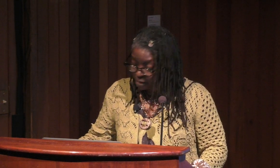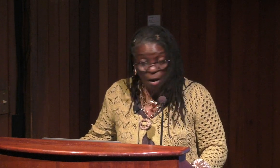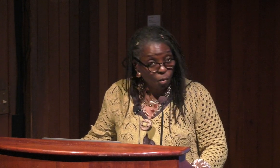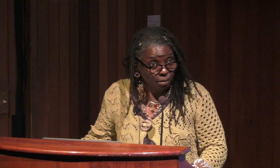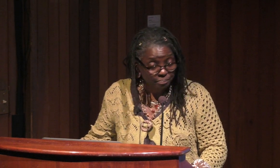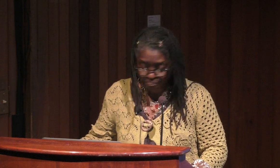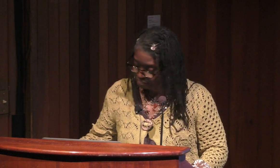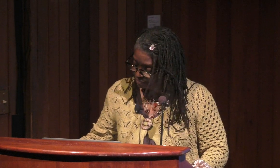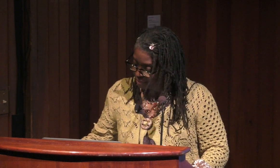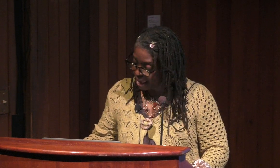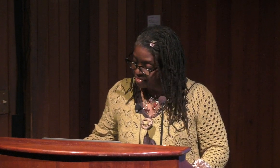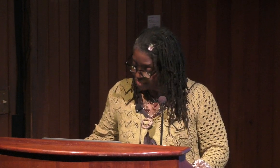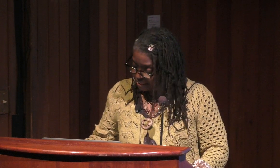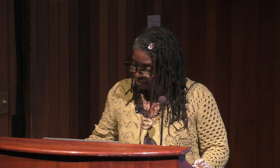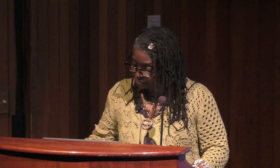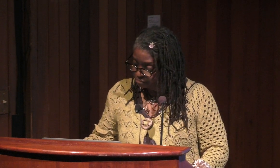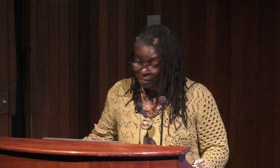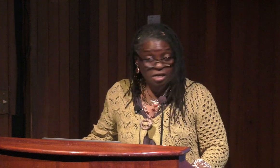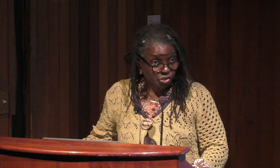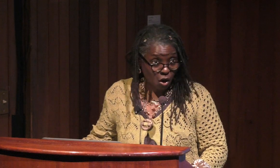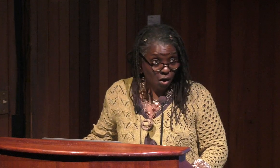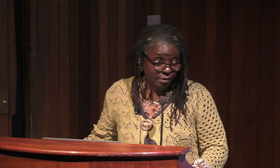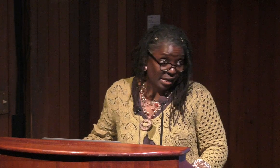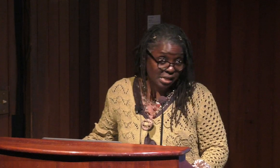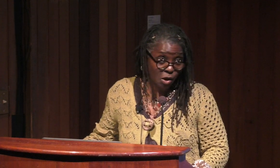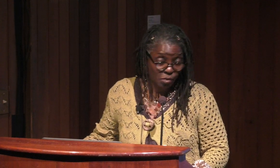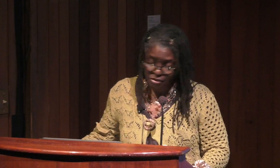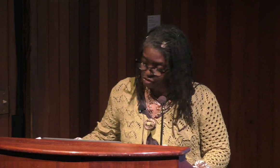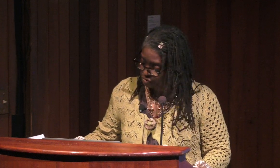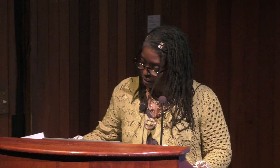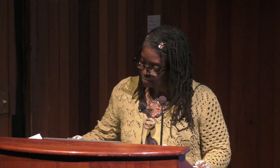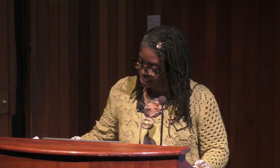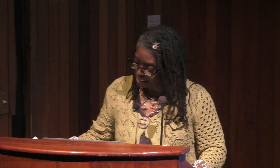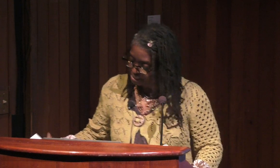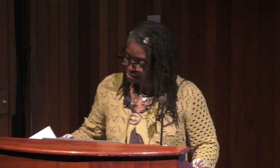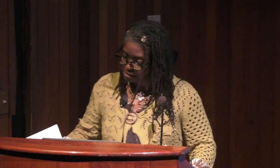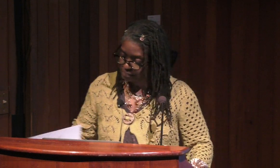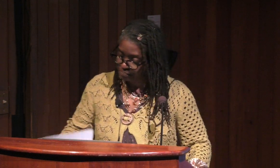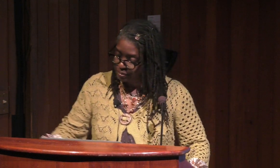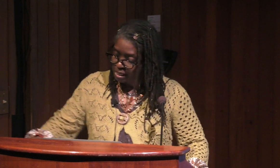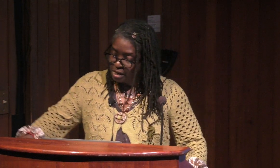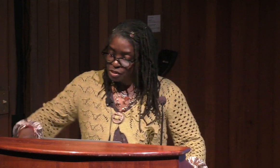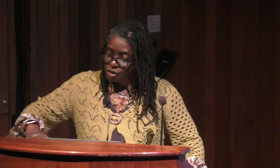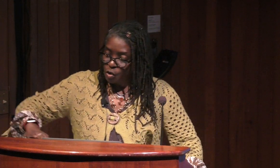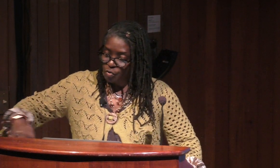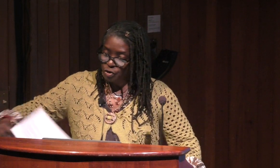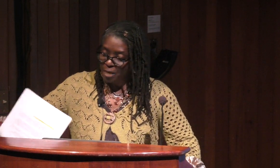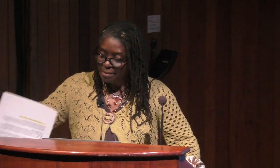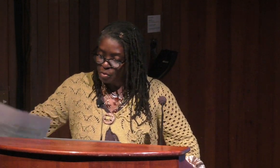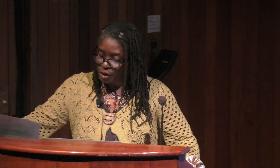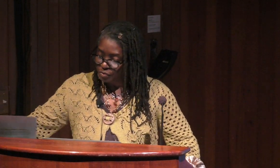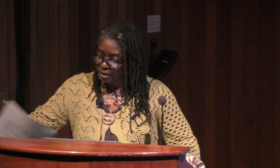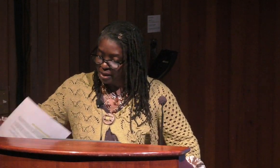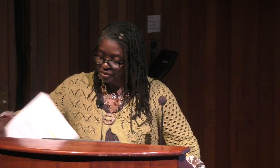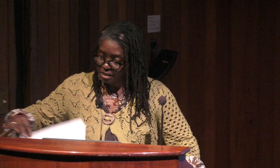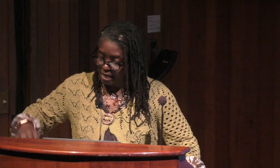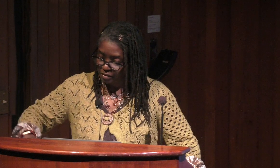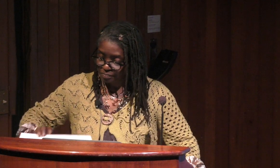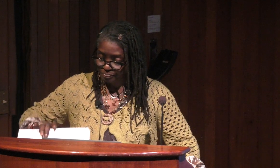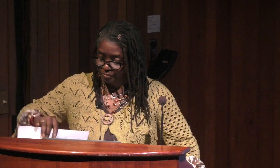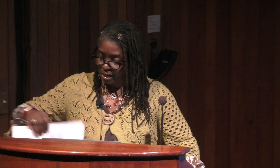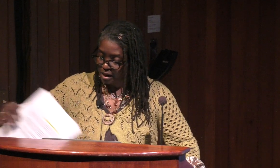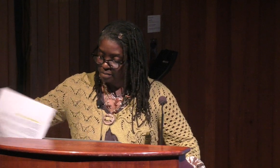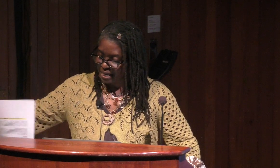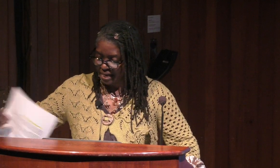with a poem and then a song, as I always do in my classes. So you might be wondering about the